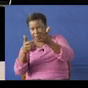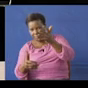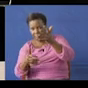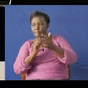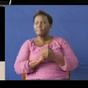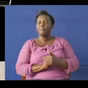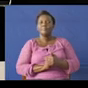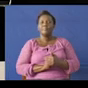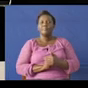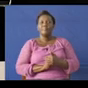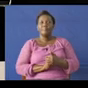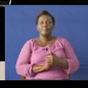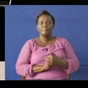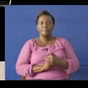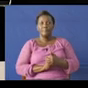assignment.